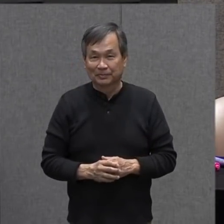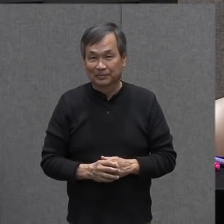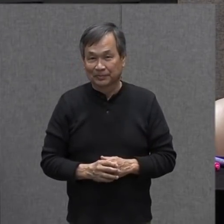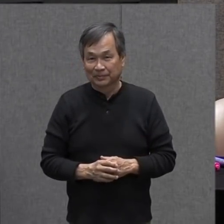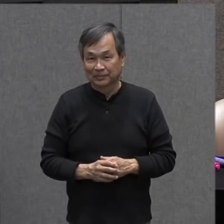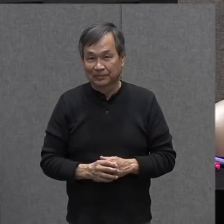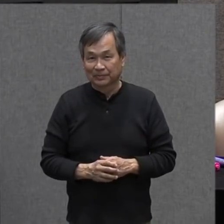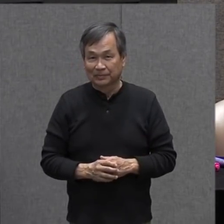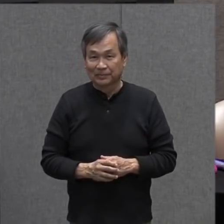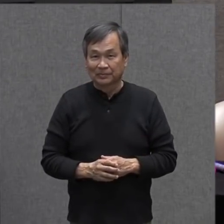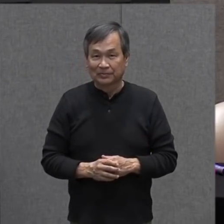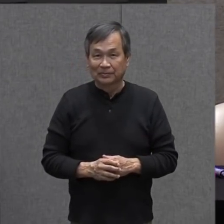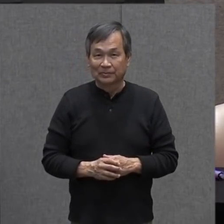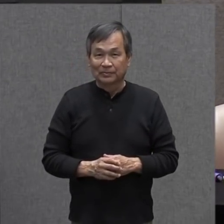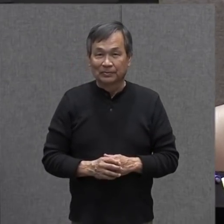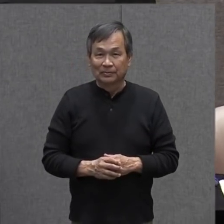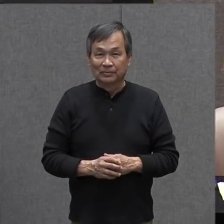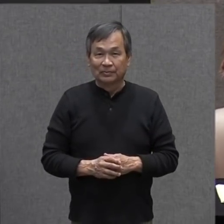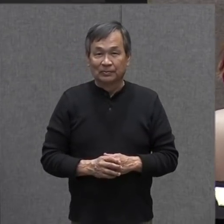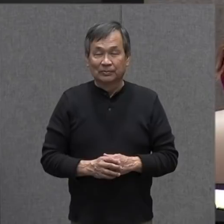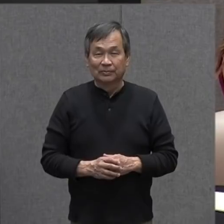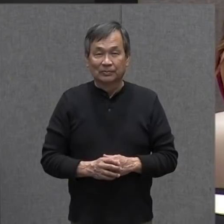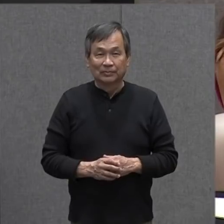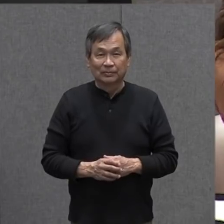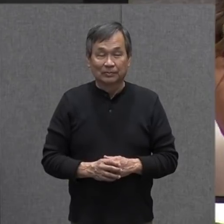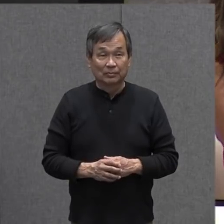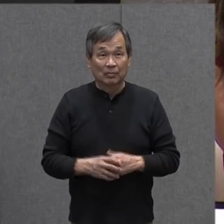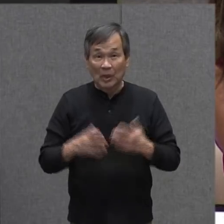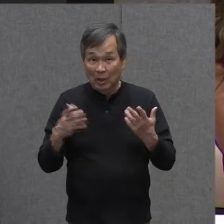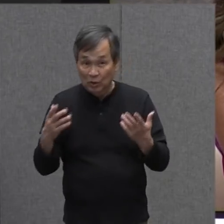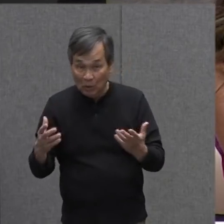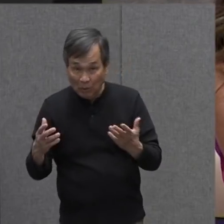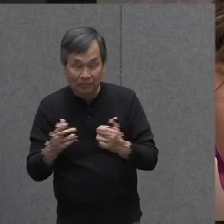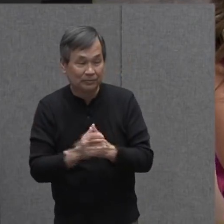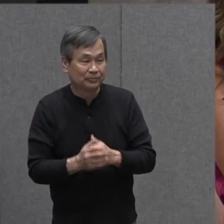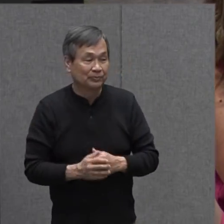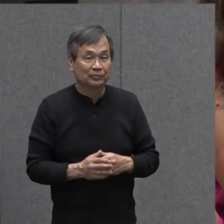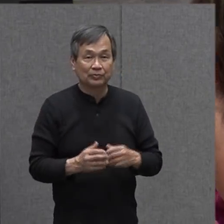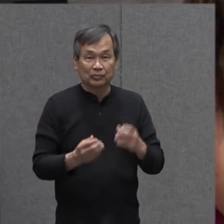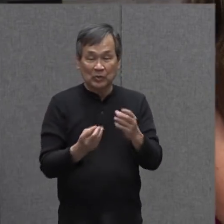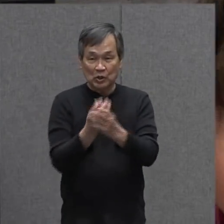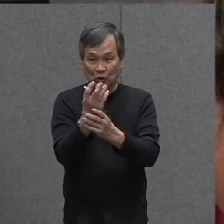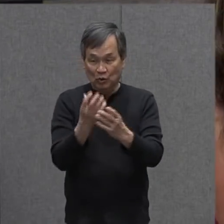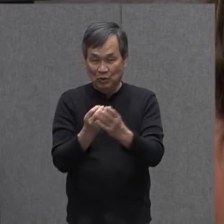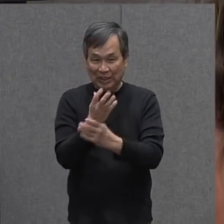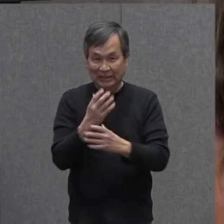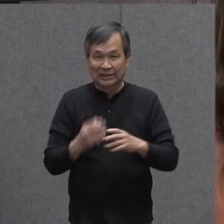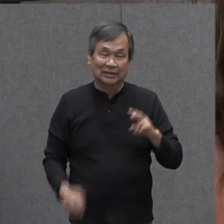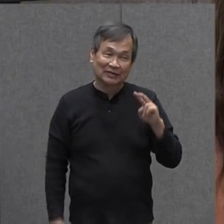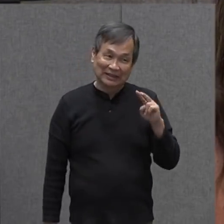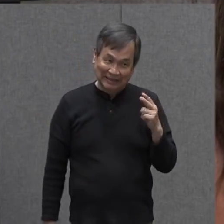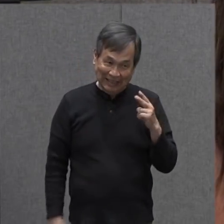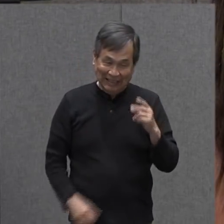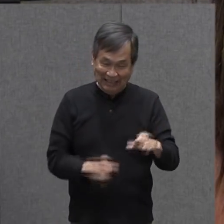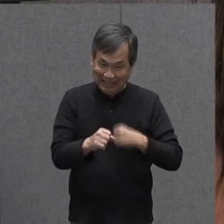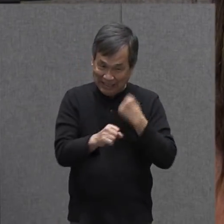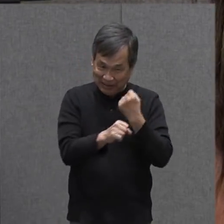17. Uh-oh, yeah, you notice now it's starting to get a little harder with our math here. Double 17, we